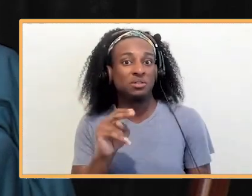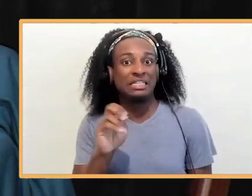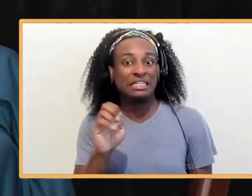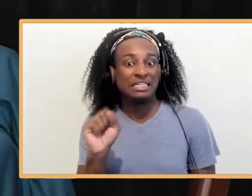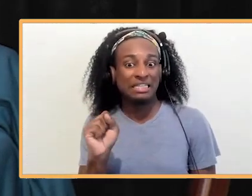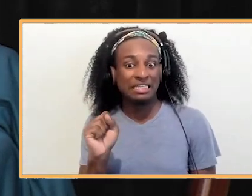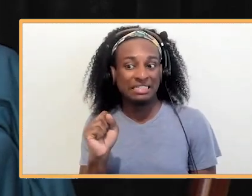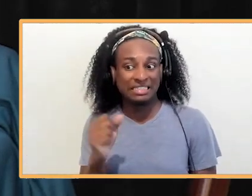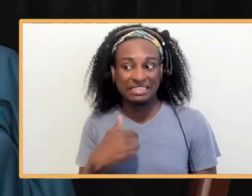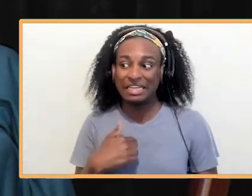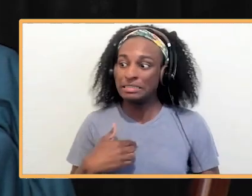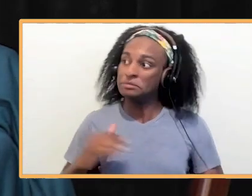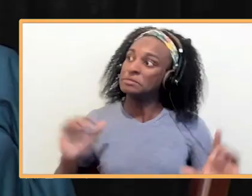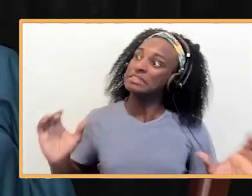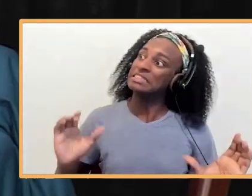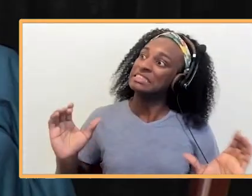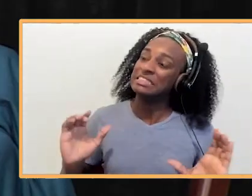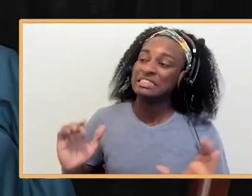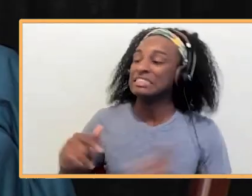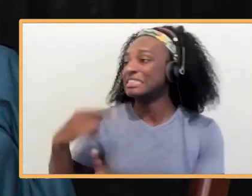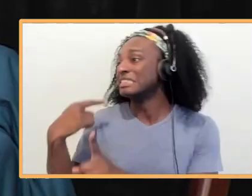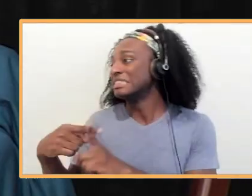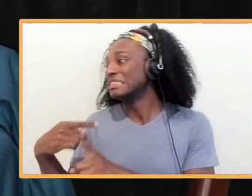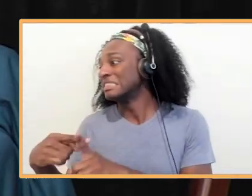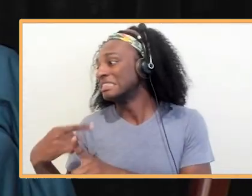playing, being Lindsey.